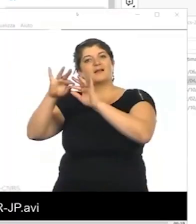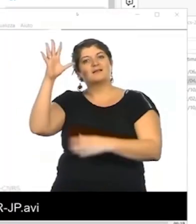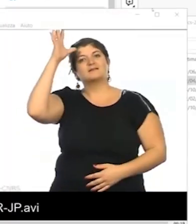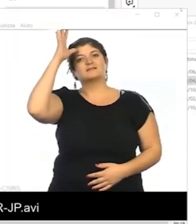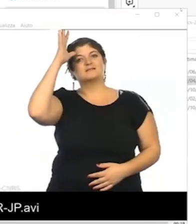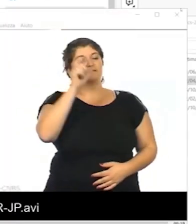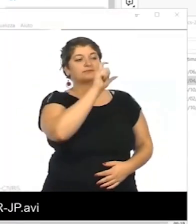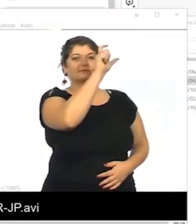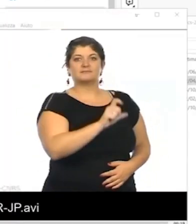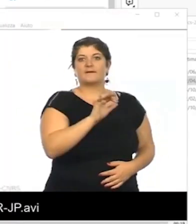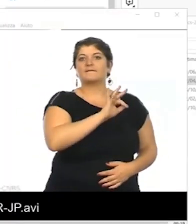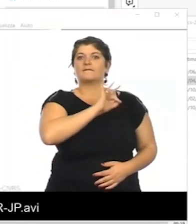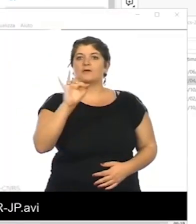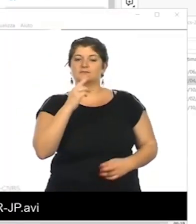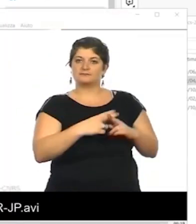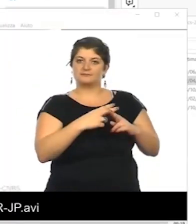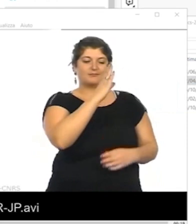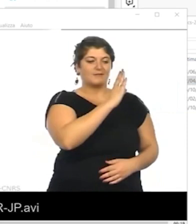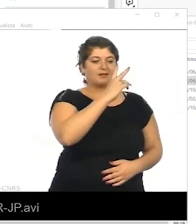literate.